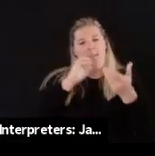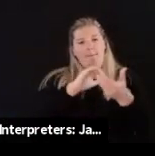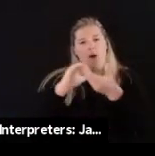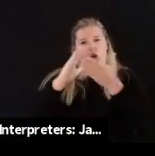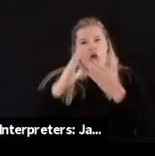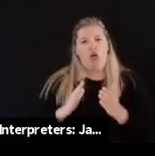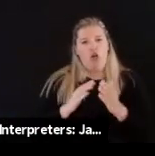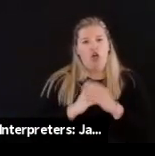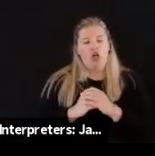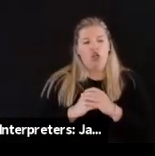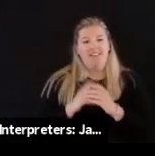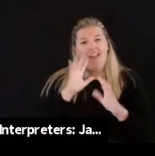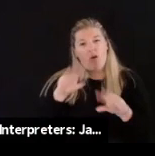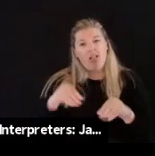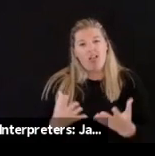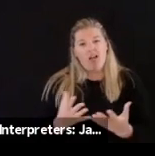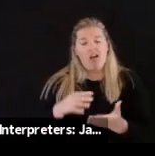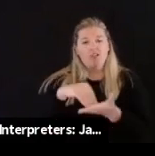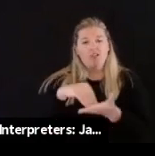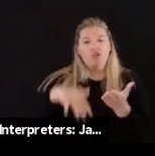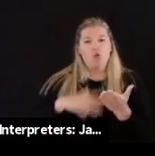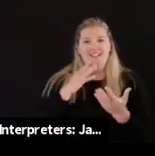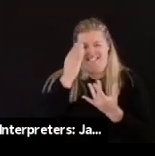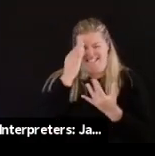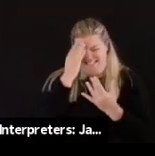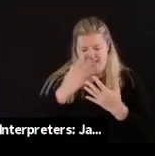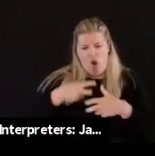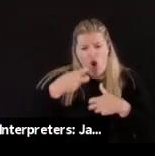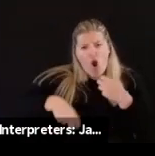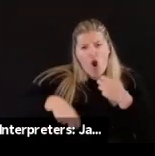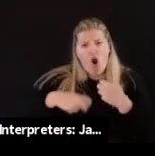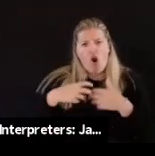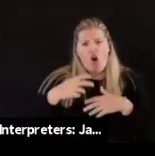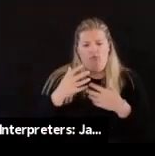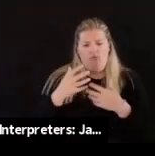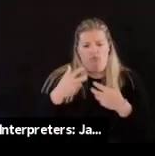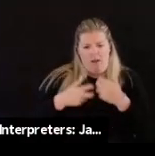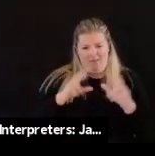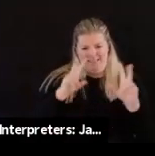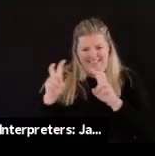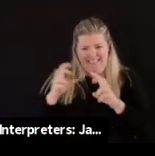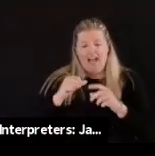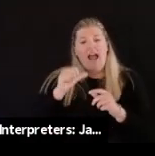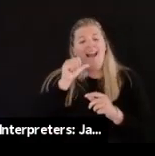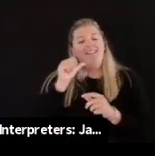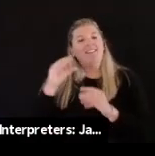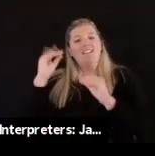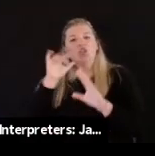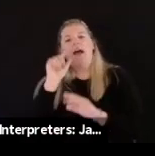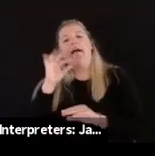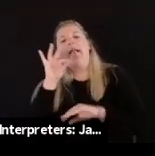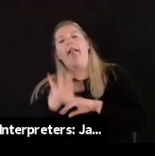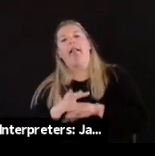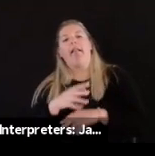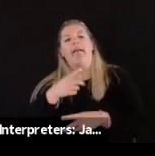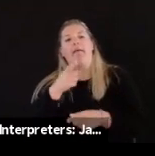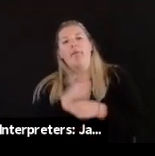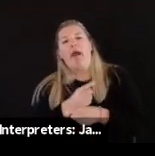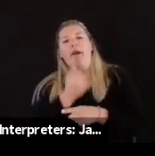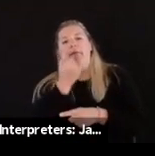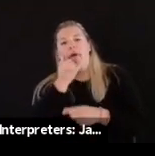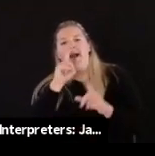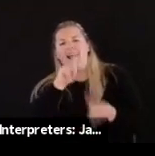complex, hard issues and not necessarily giving them the right answers. And imagine schools where we